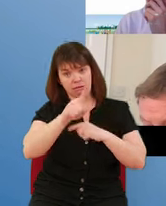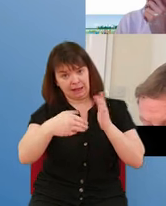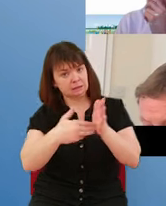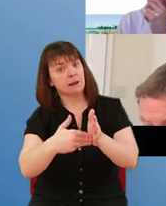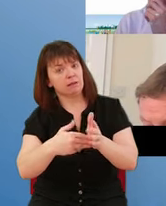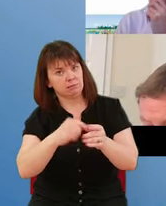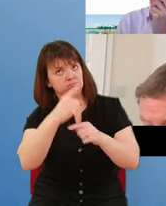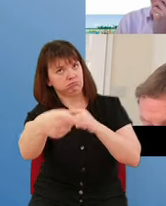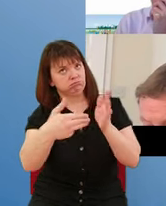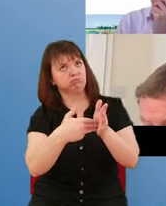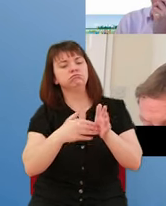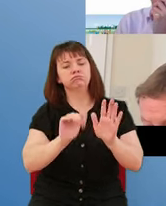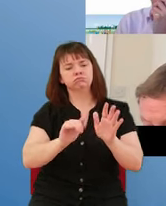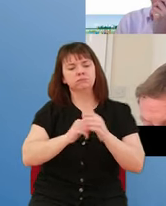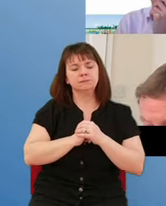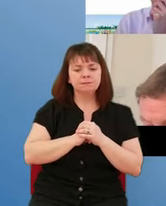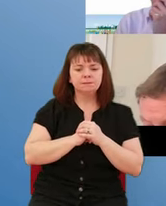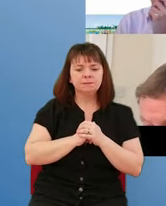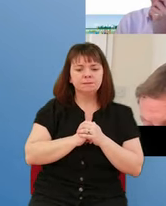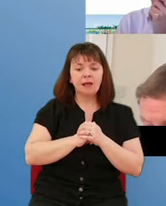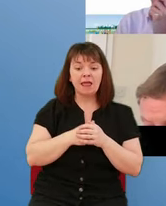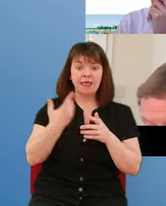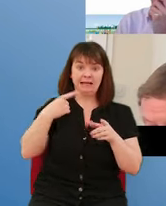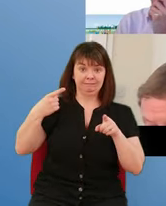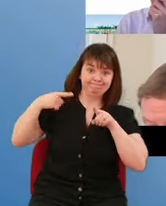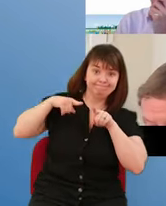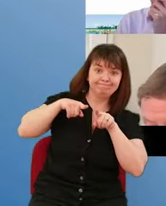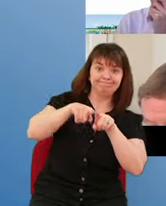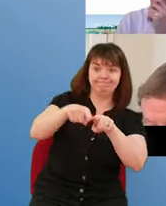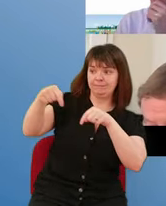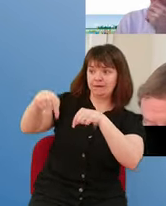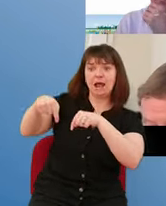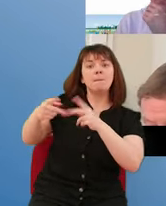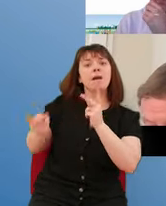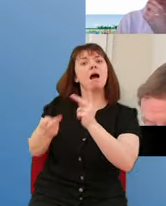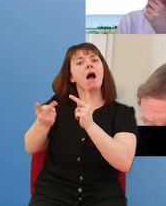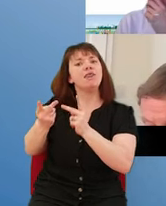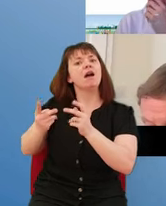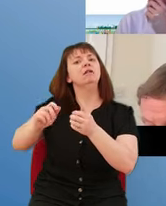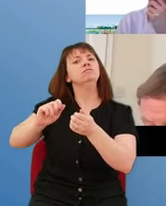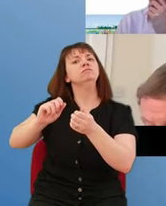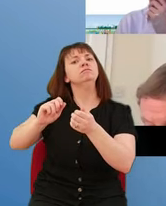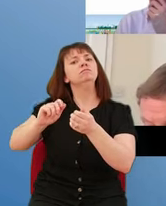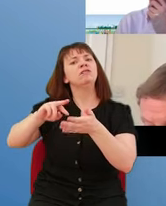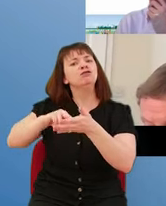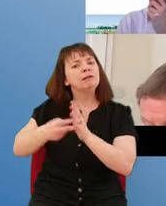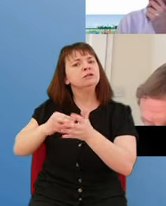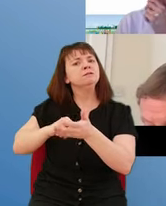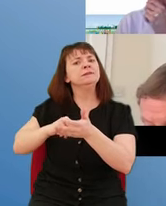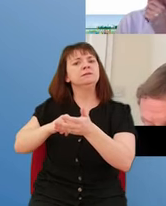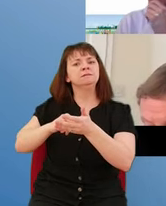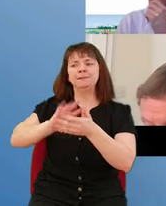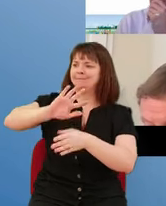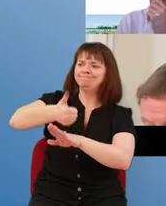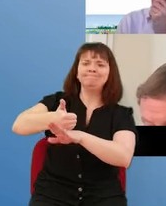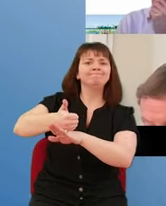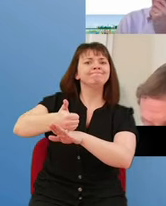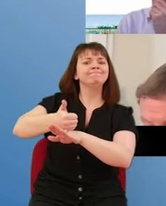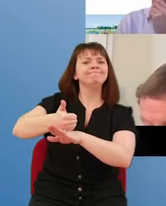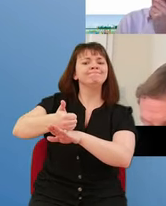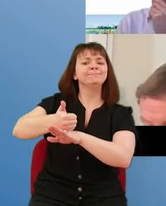place. So Protect Now is, we are engaging with Protect Now to agree on their